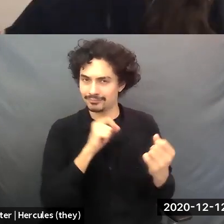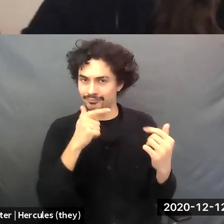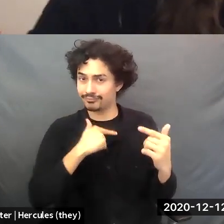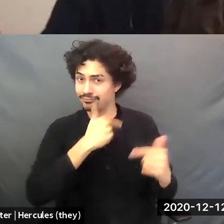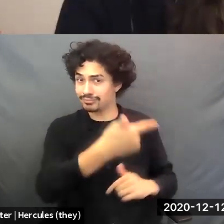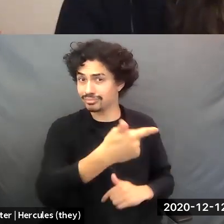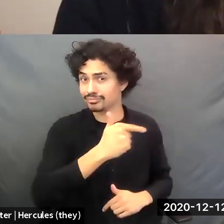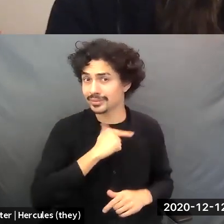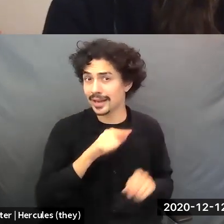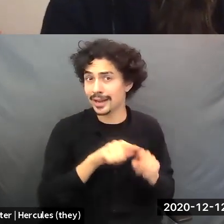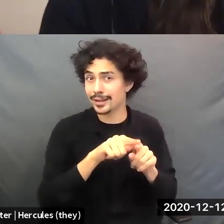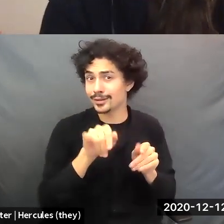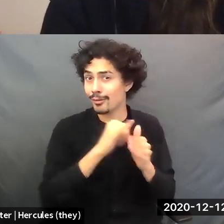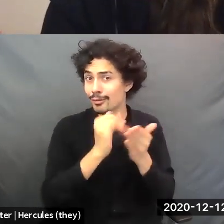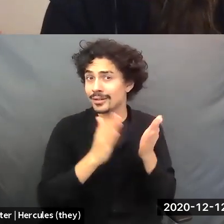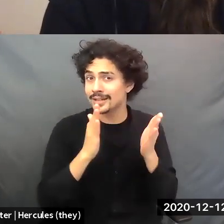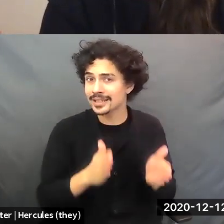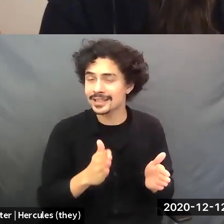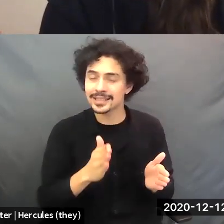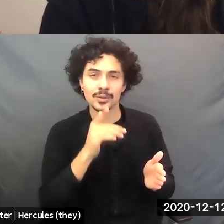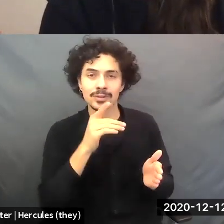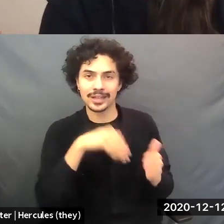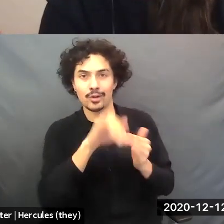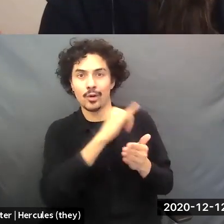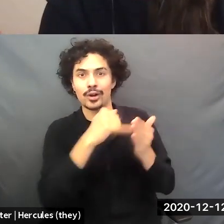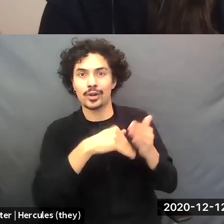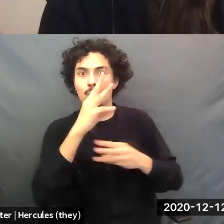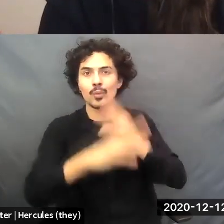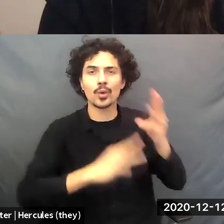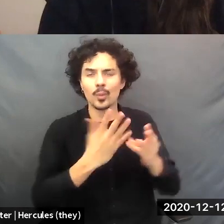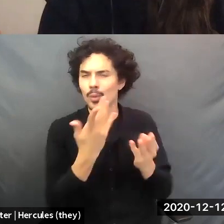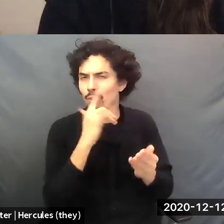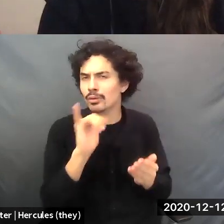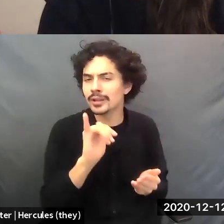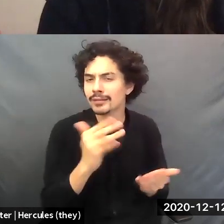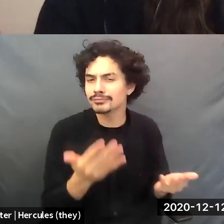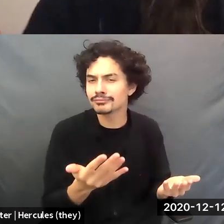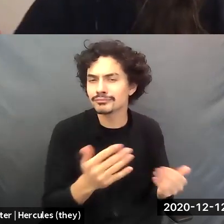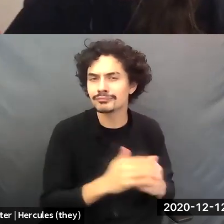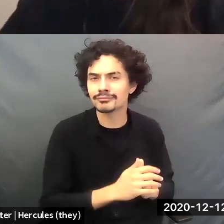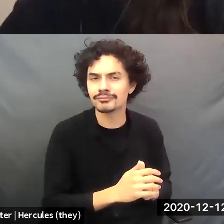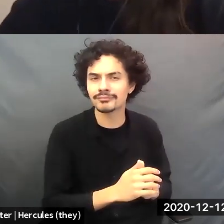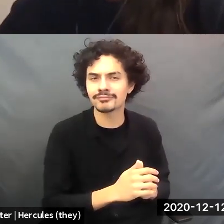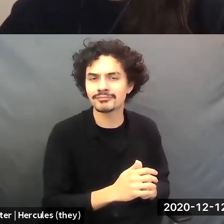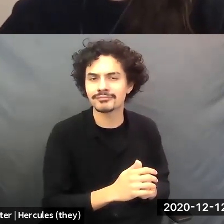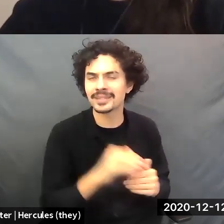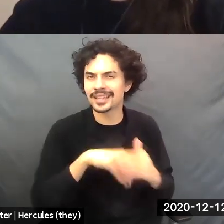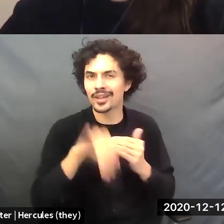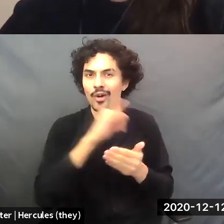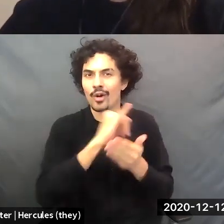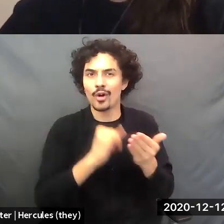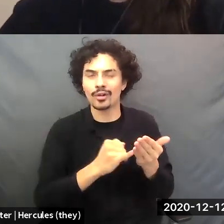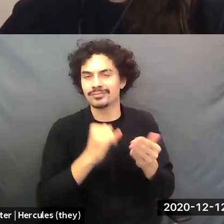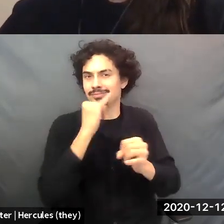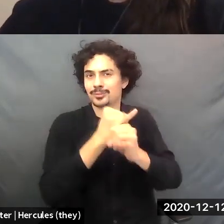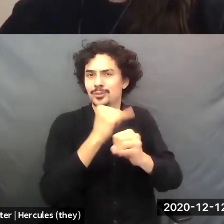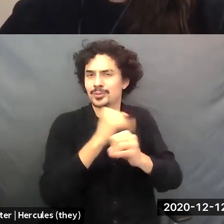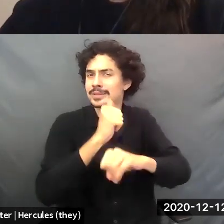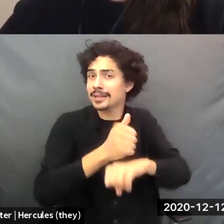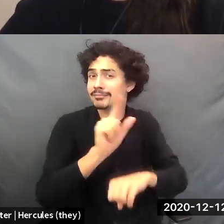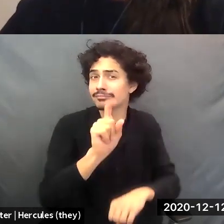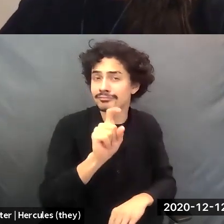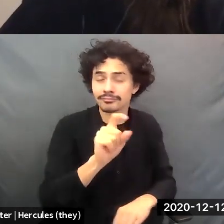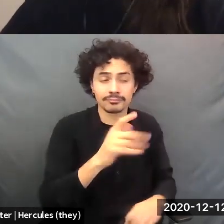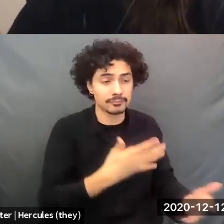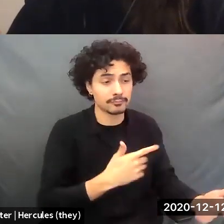you as artists who are people in the art world and what you think that might look like in an art institution setting? I mean,